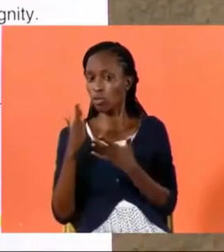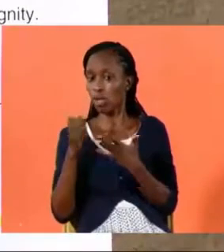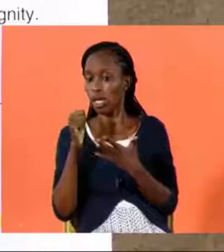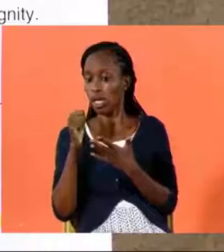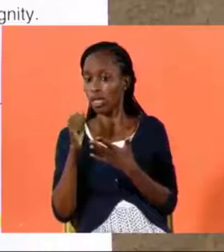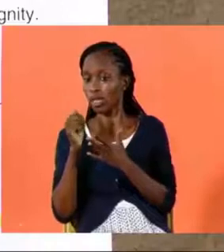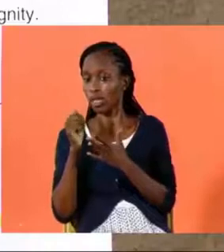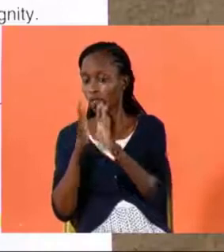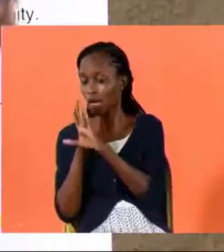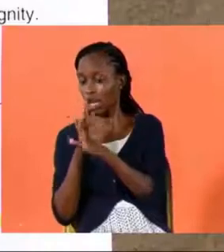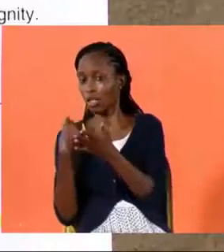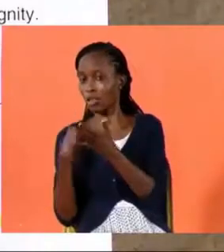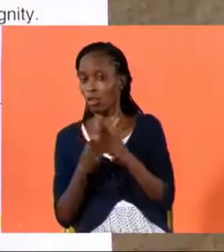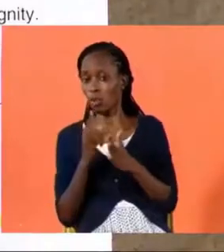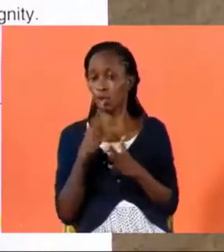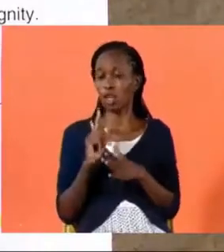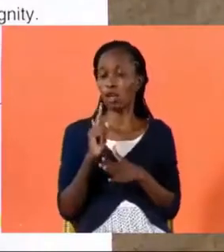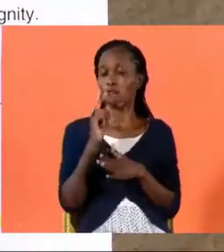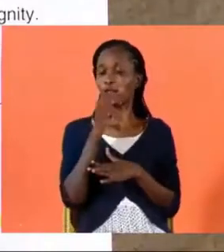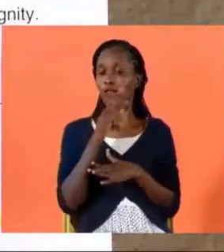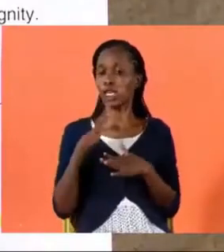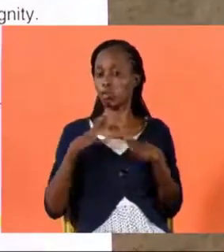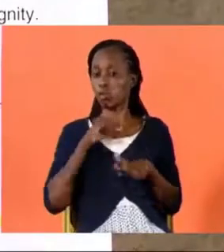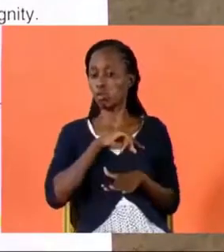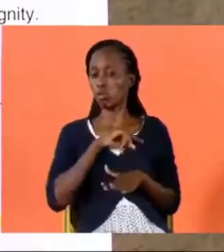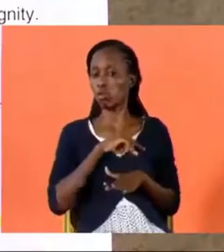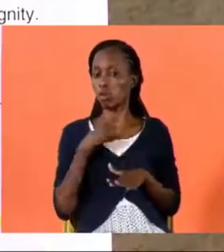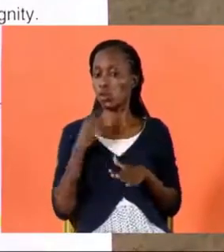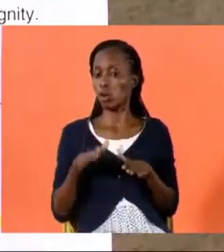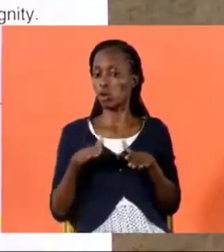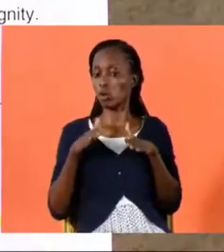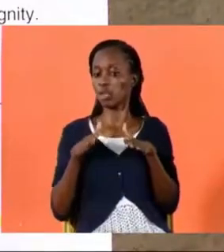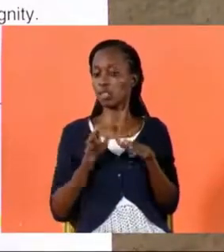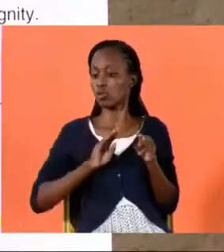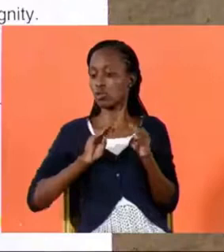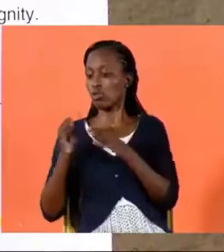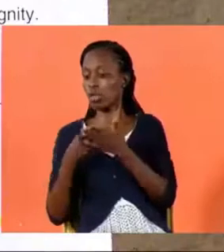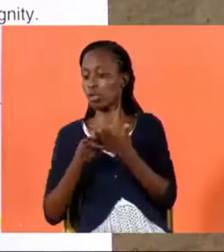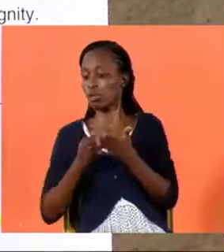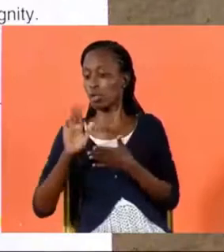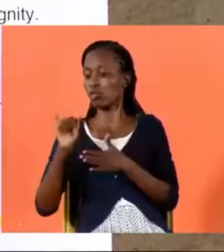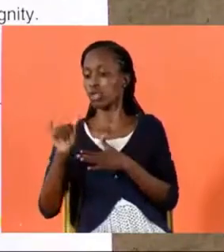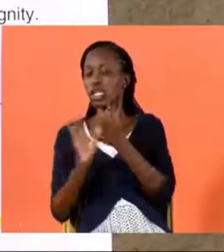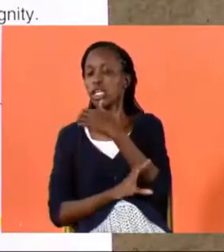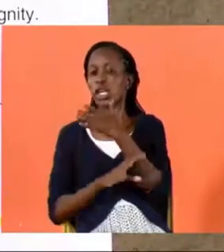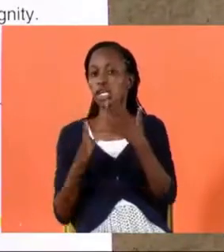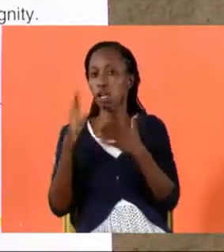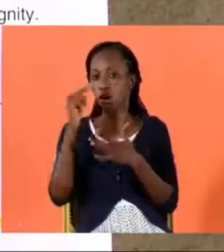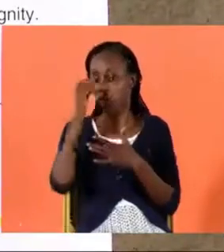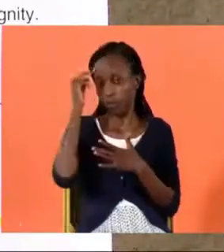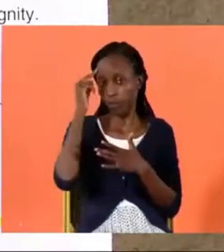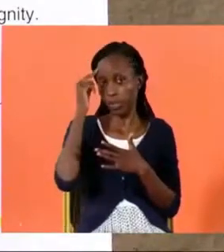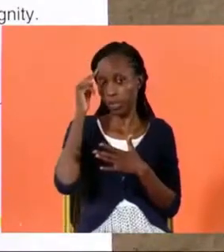so? Who are the first beneficiaries, or who are the people waiting in line to move their operations to that country because of a